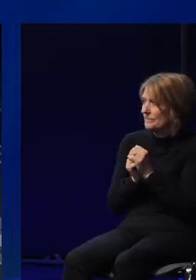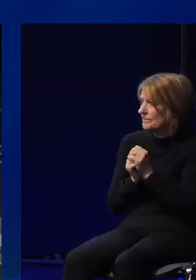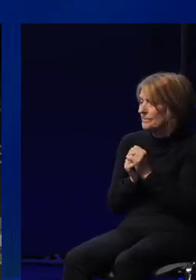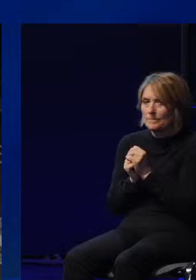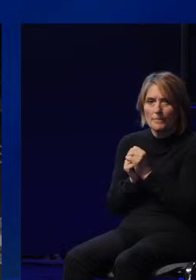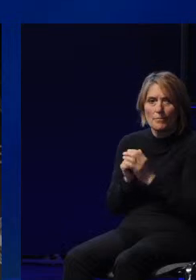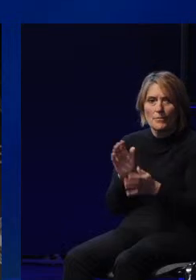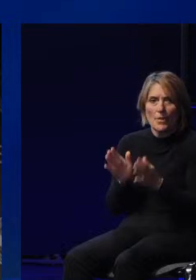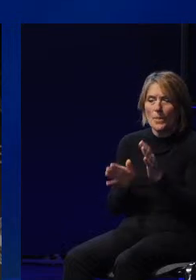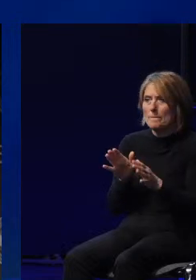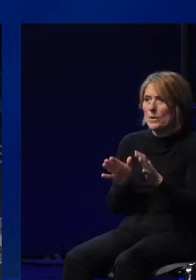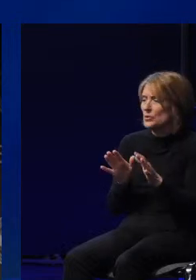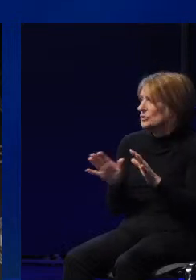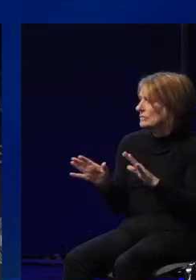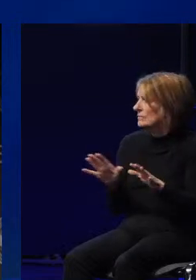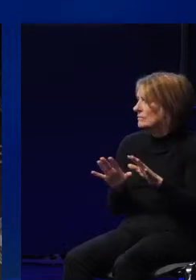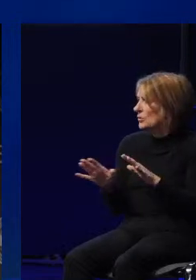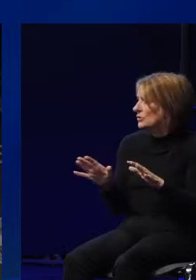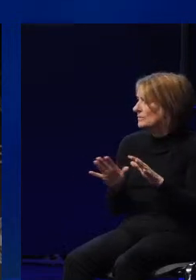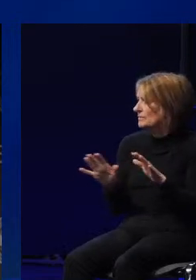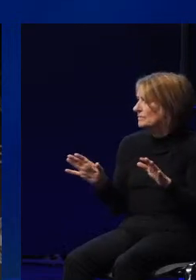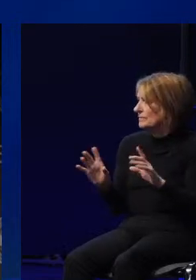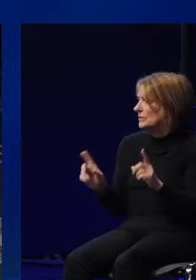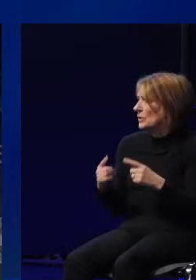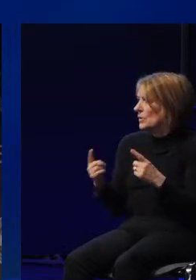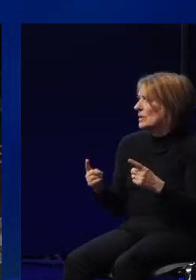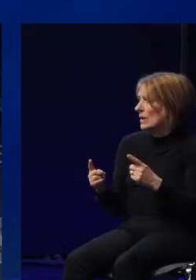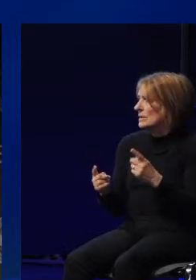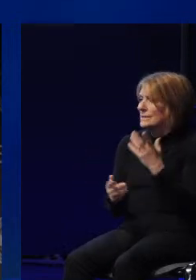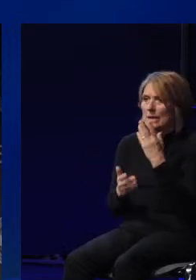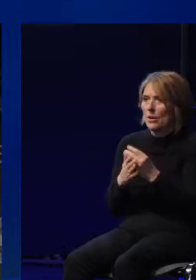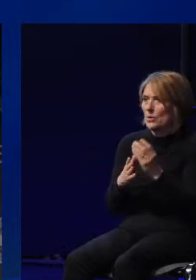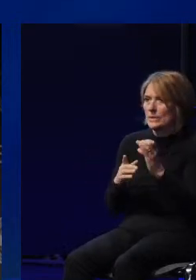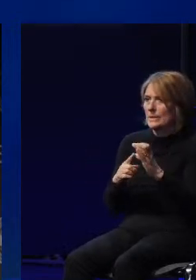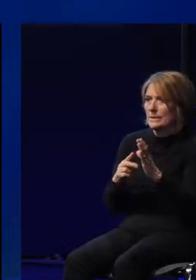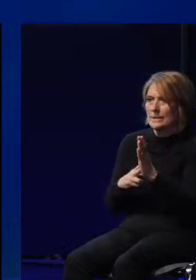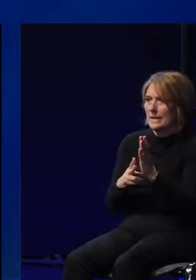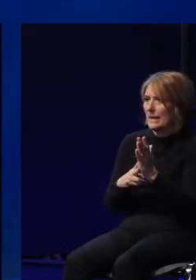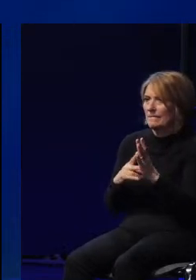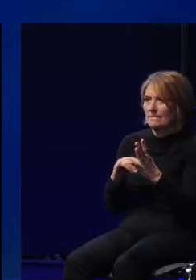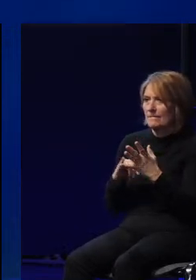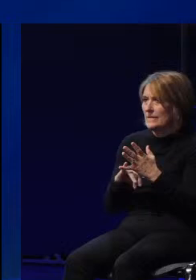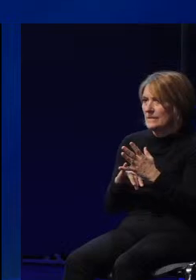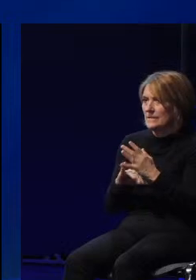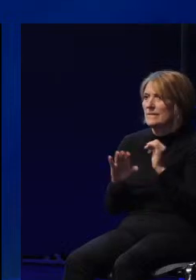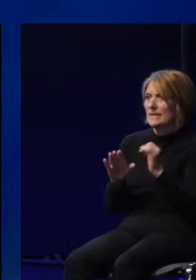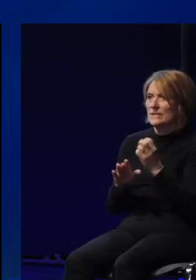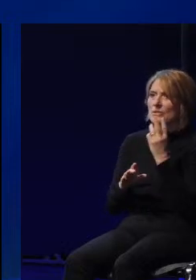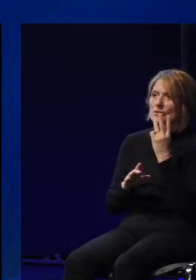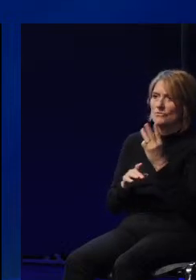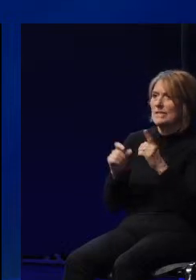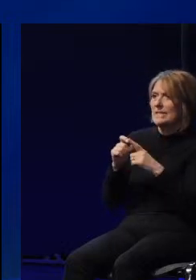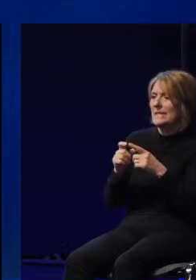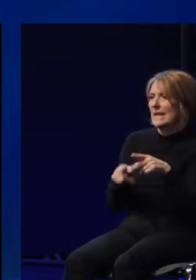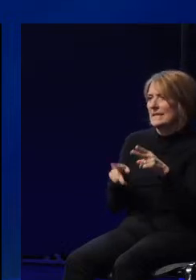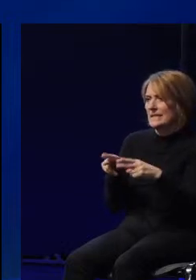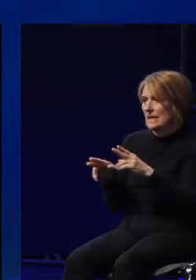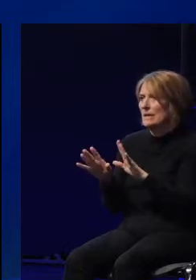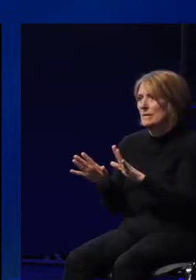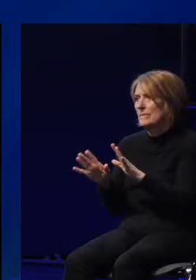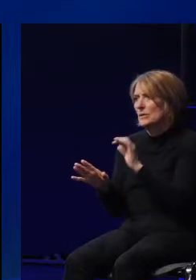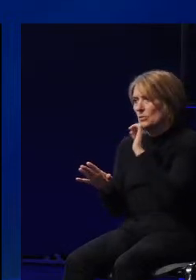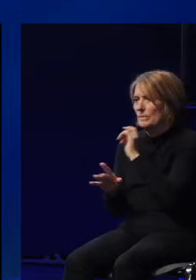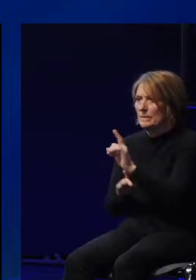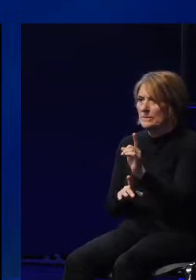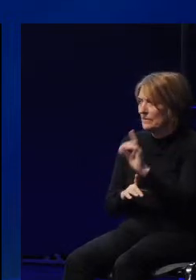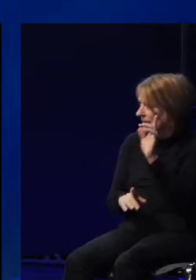but you cannot download the Canvas content today. So Canvas is the 3D editor, sorry. But you will be.